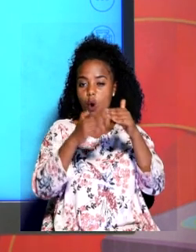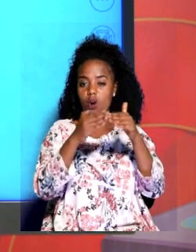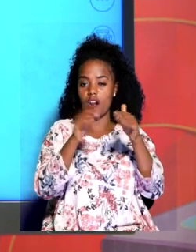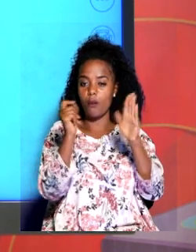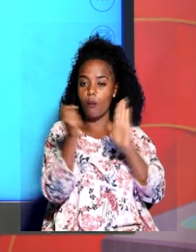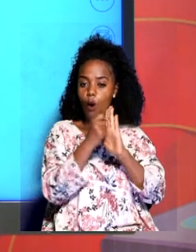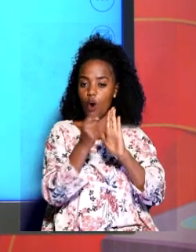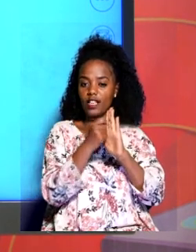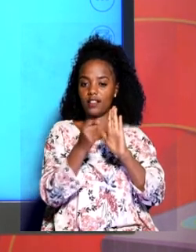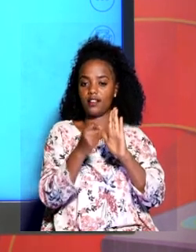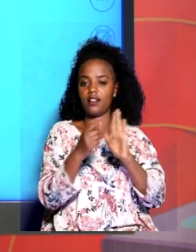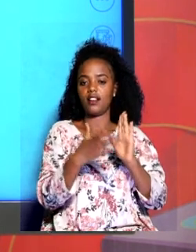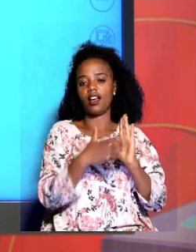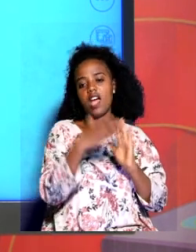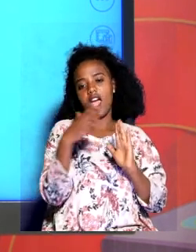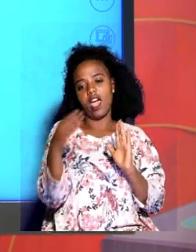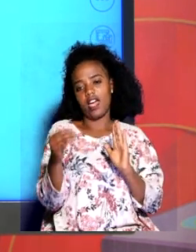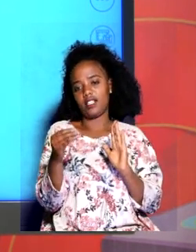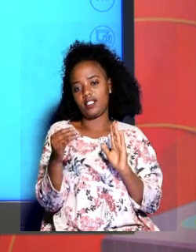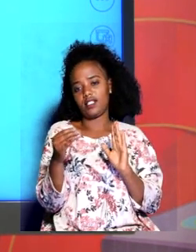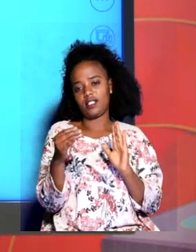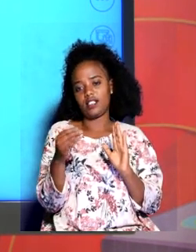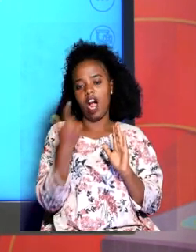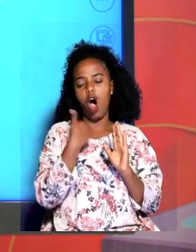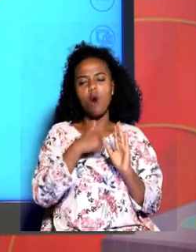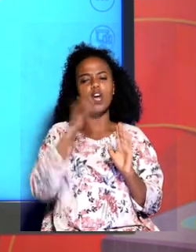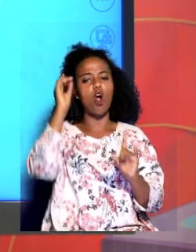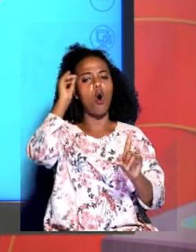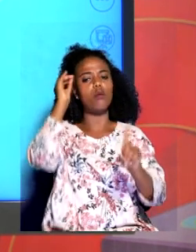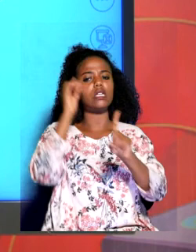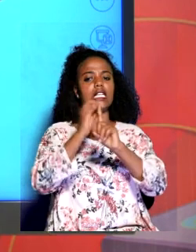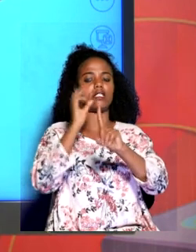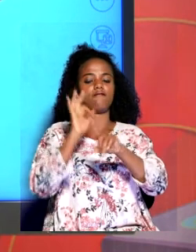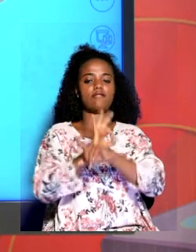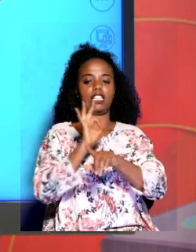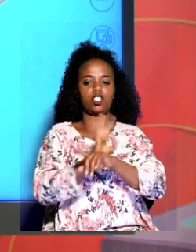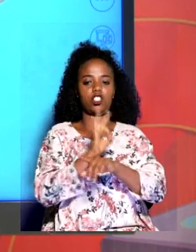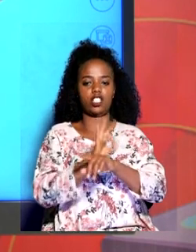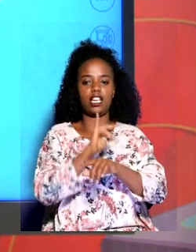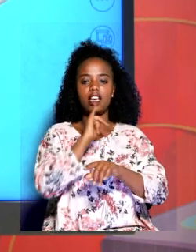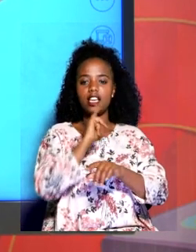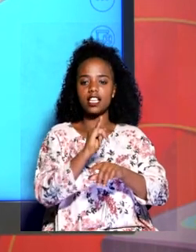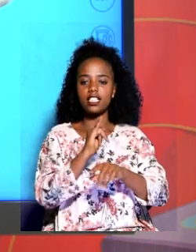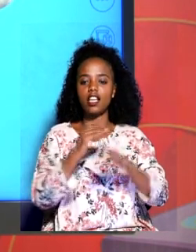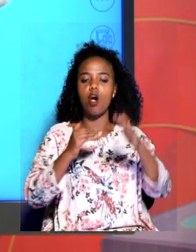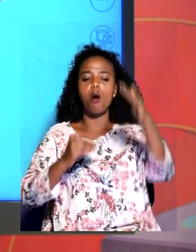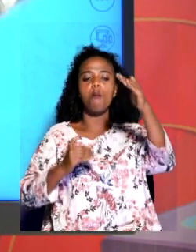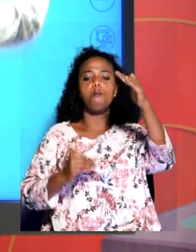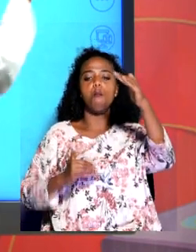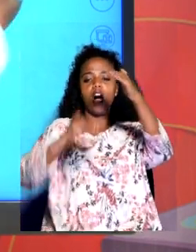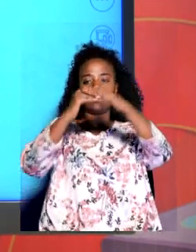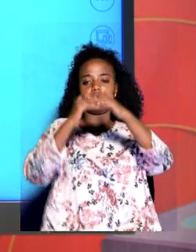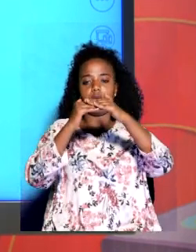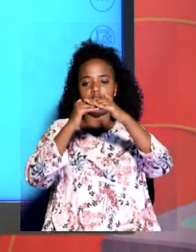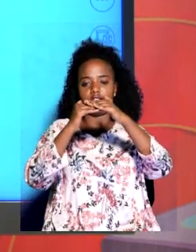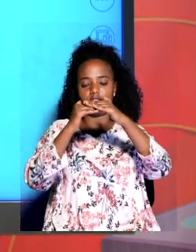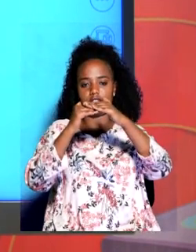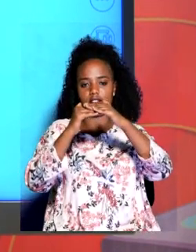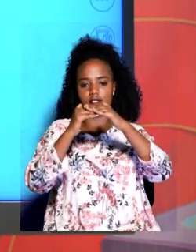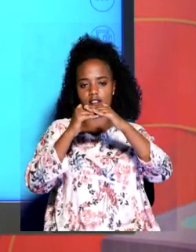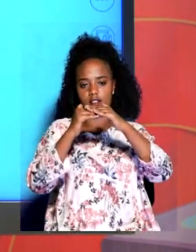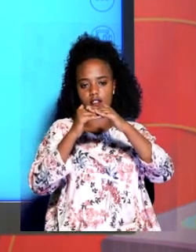Corner points, and our objective function is maximize what?